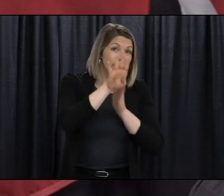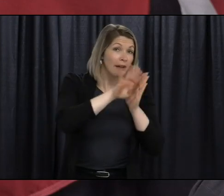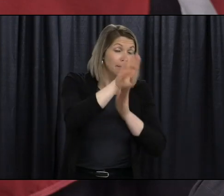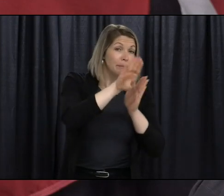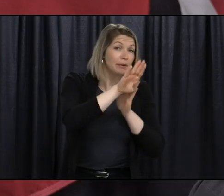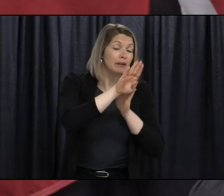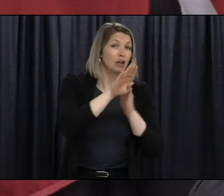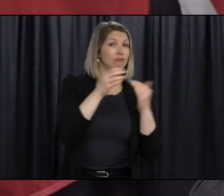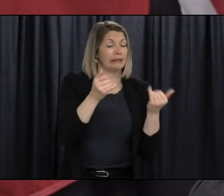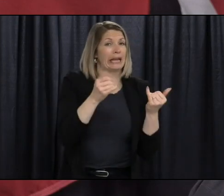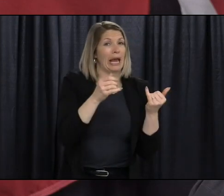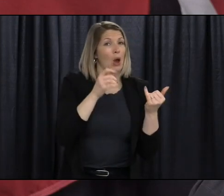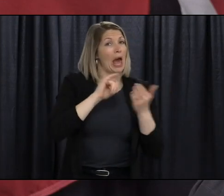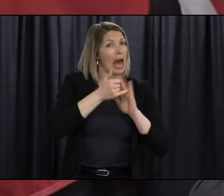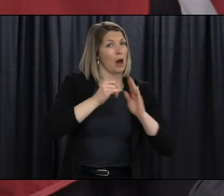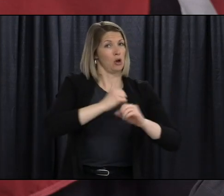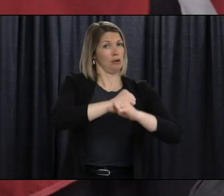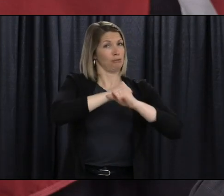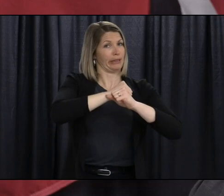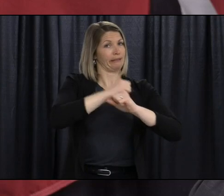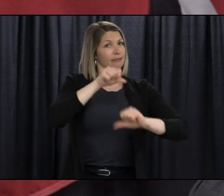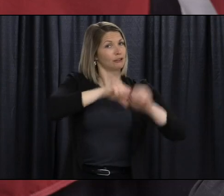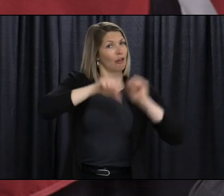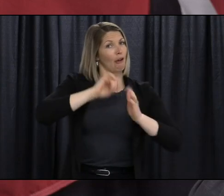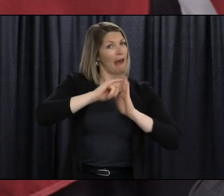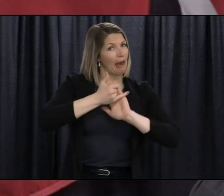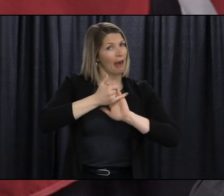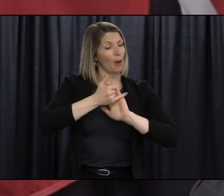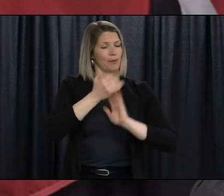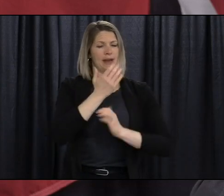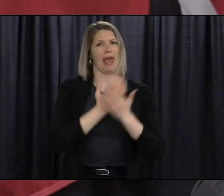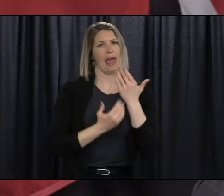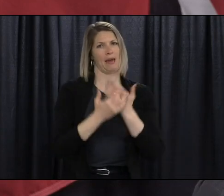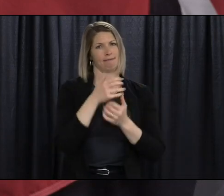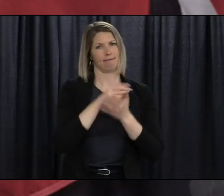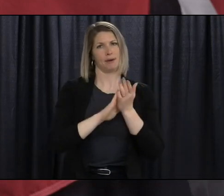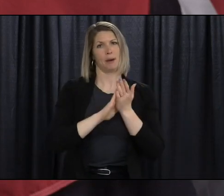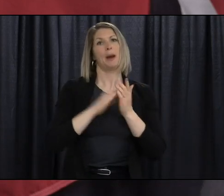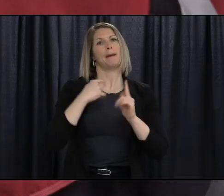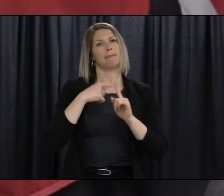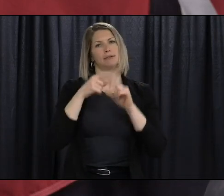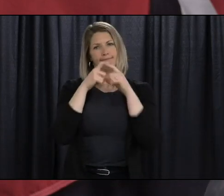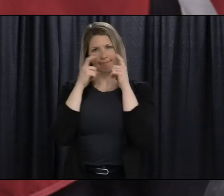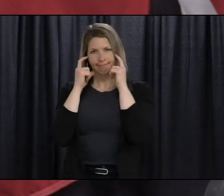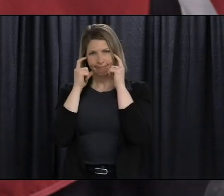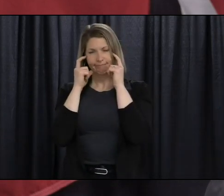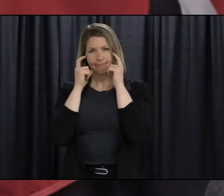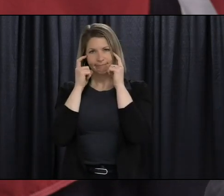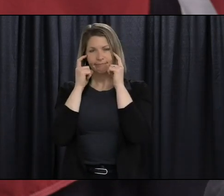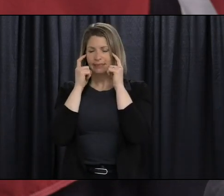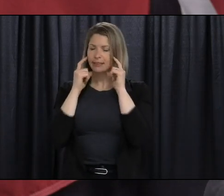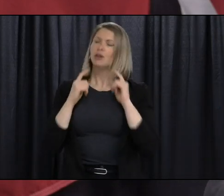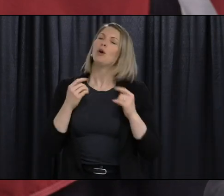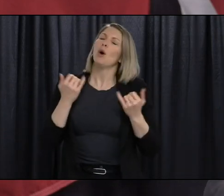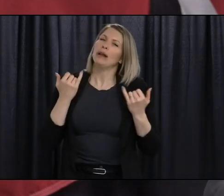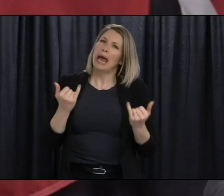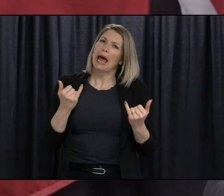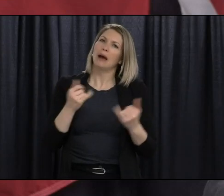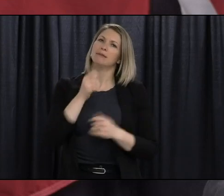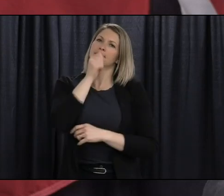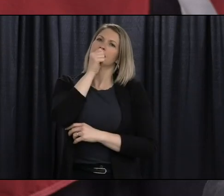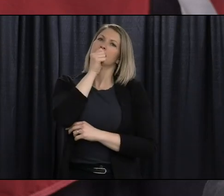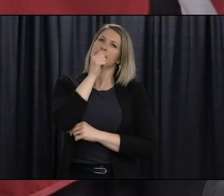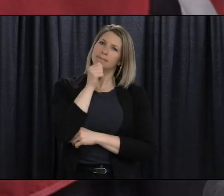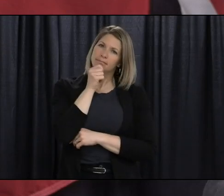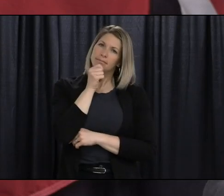proper hand washing. That must be our top priority. So it's important now that we continue to stand together in this unprecedented time and